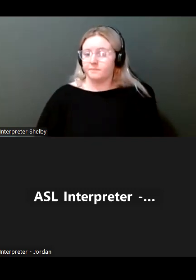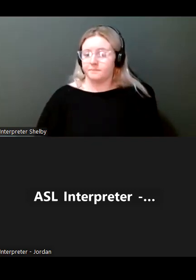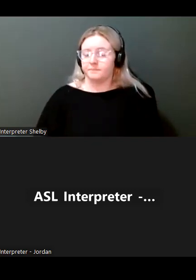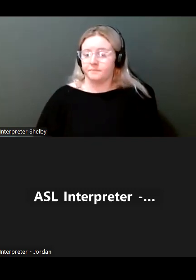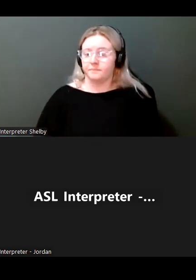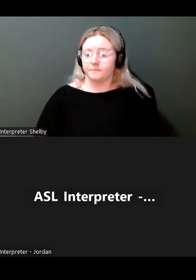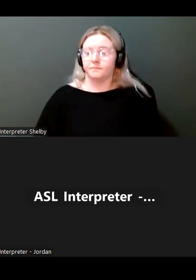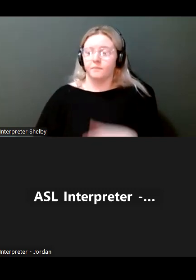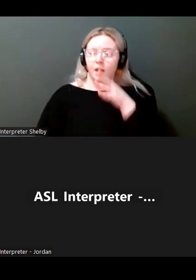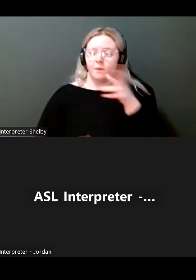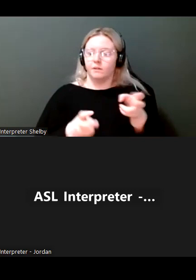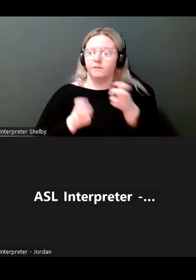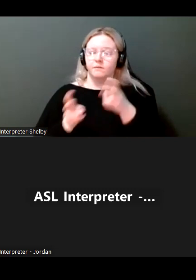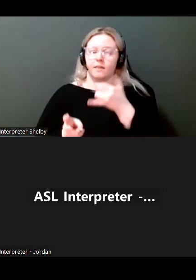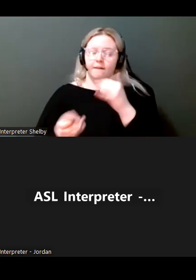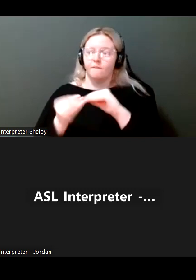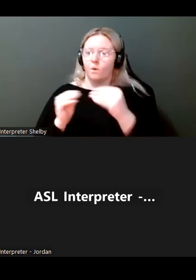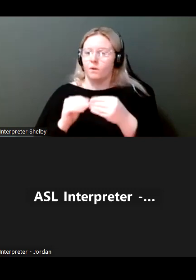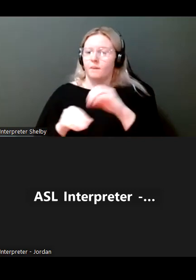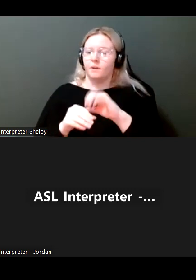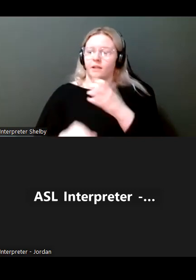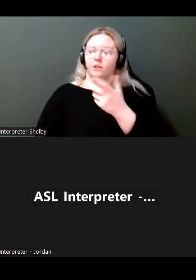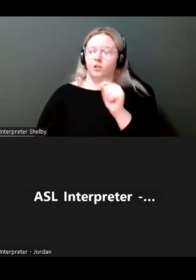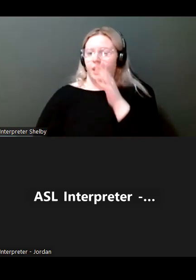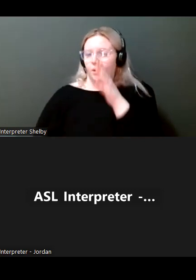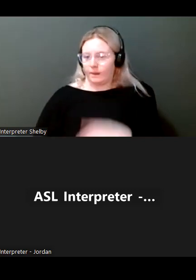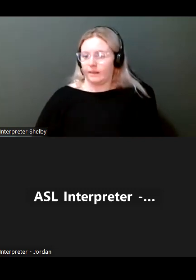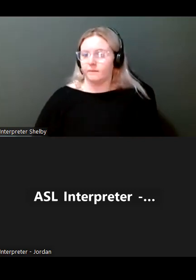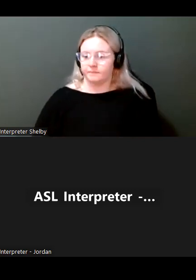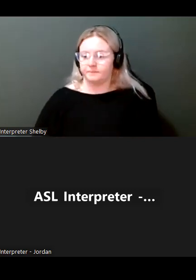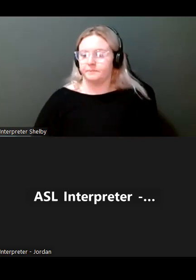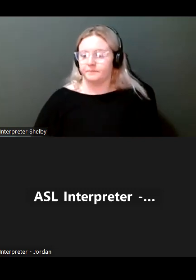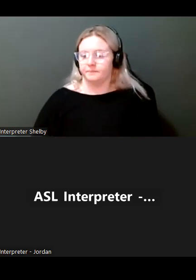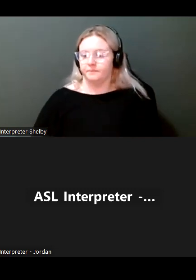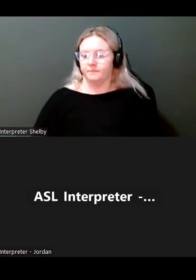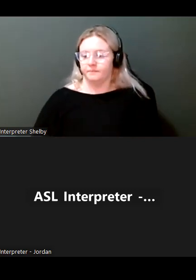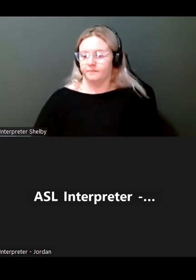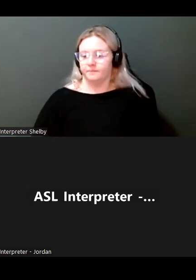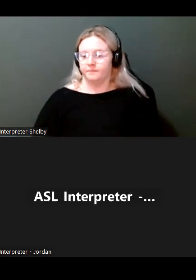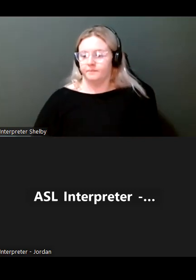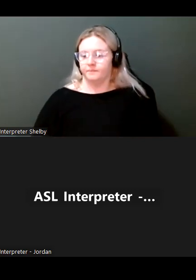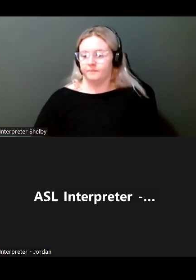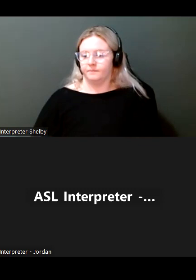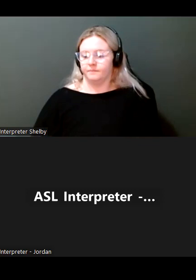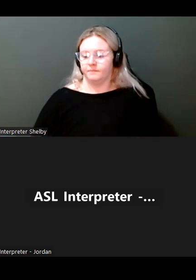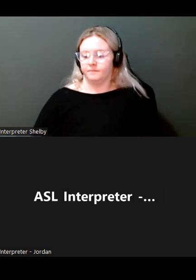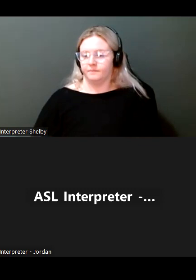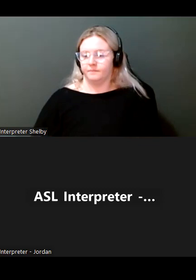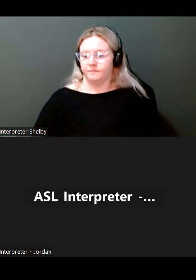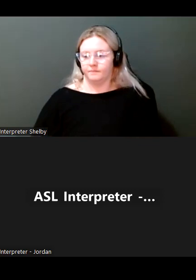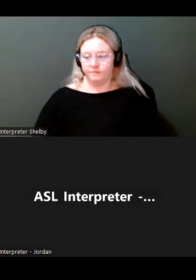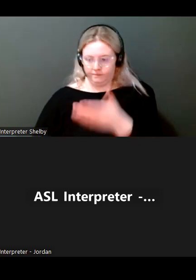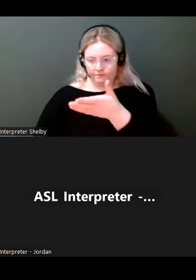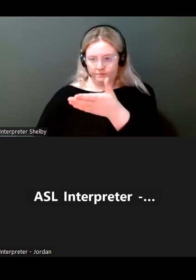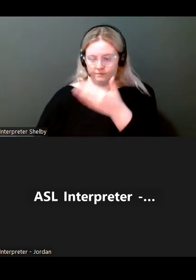to place that number there in the chat. Or if I could ask, there you go. Thank you